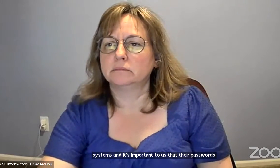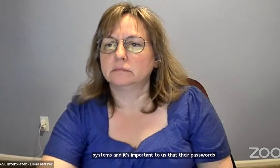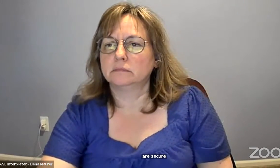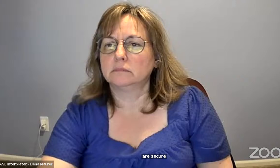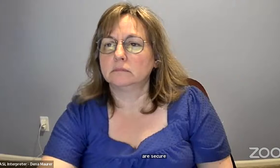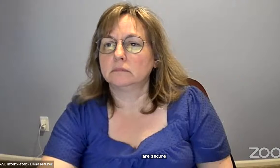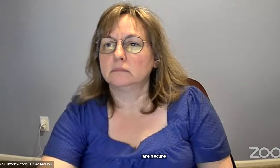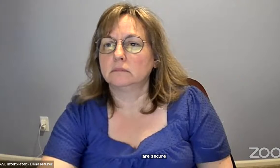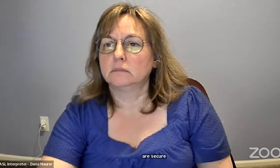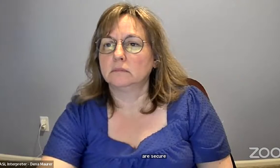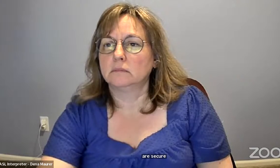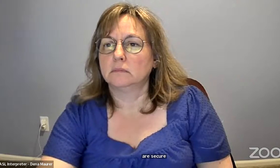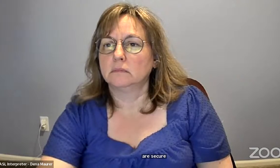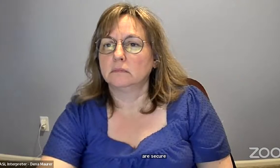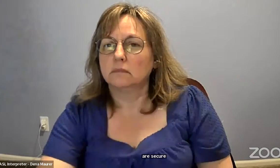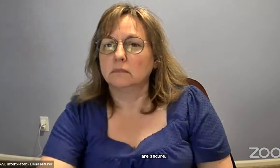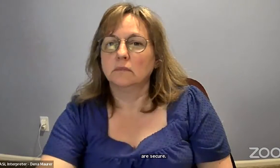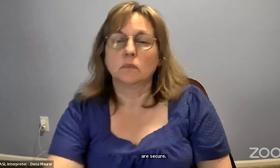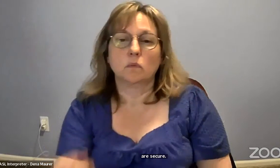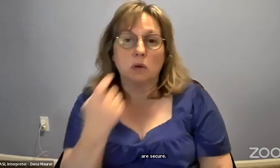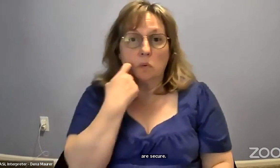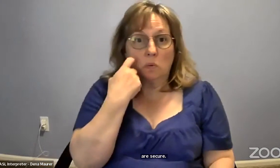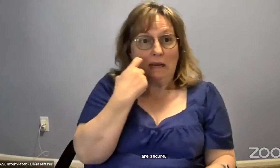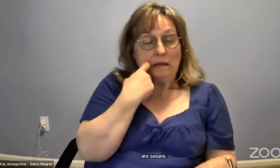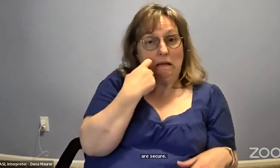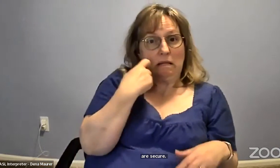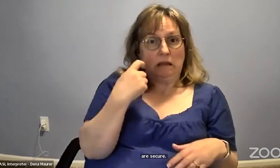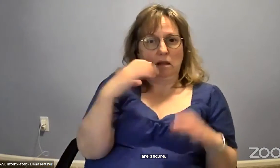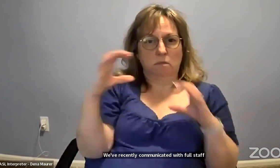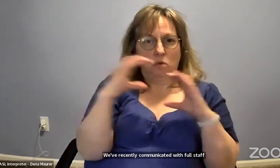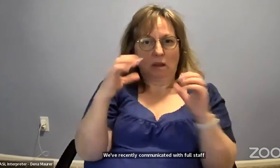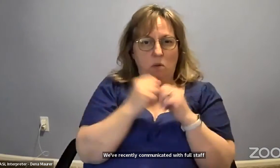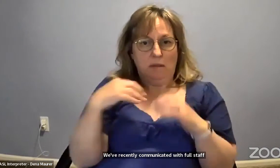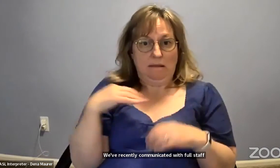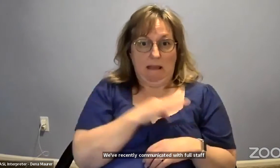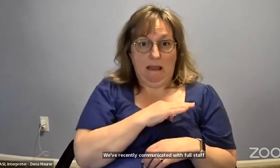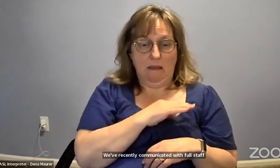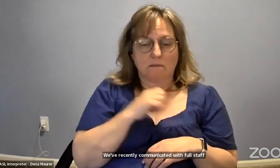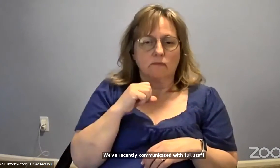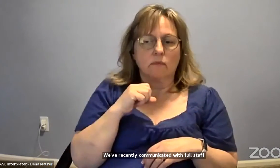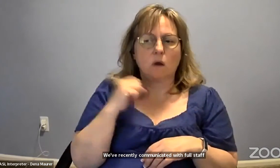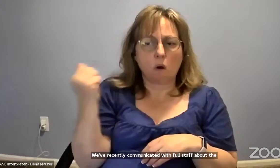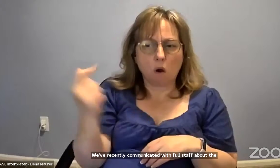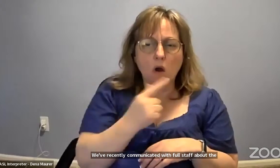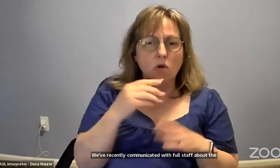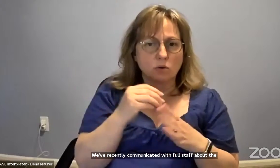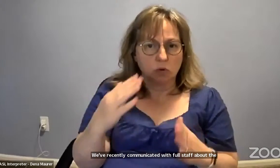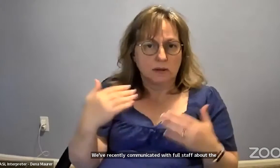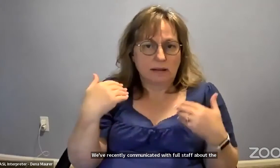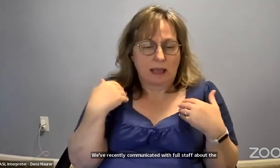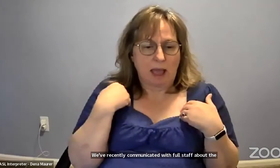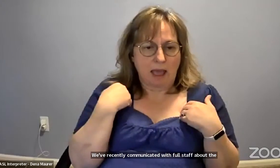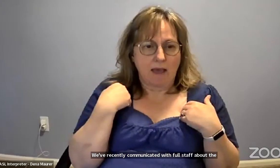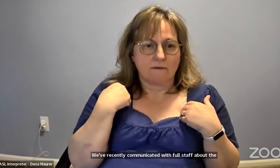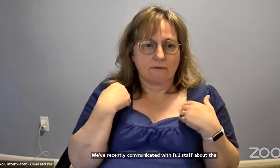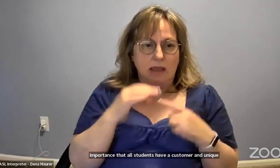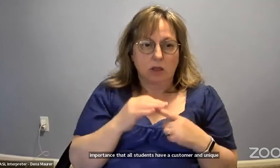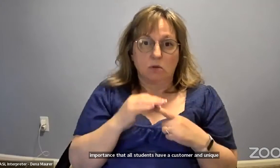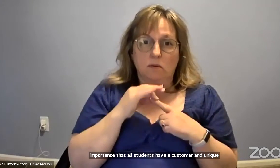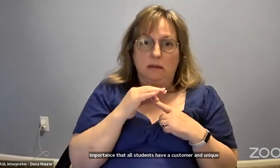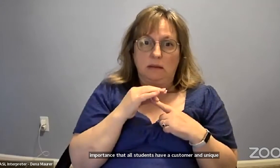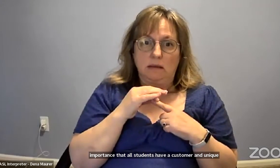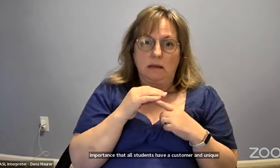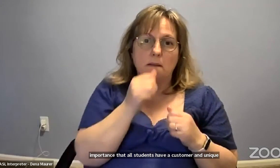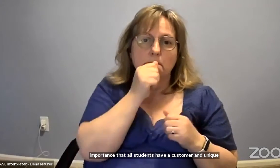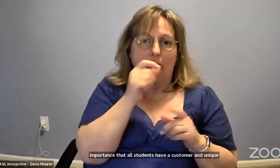We've recently communicated with school staff about the importance that all students have a custom and unique password